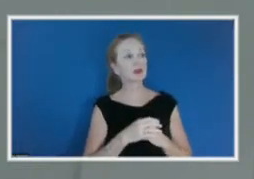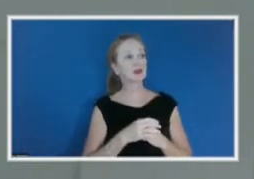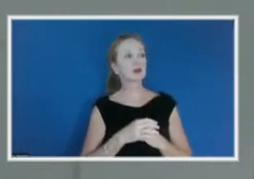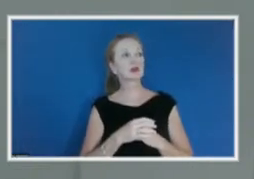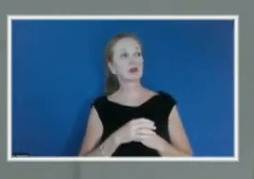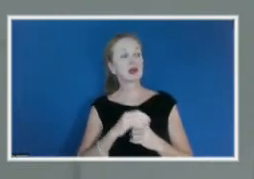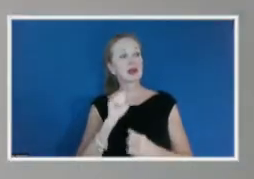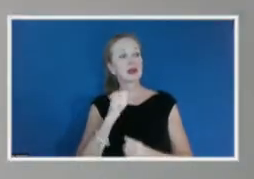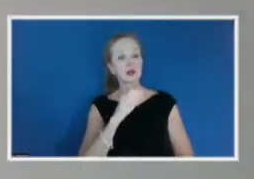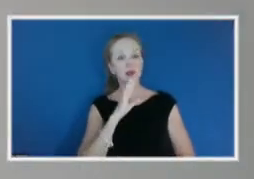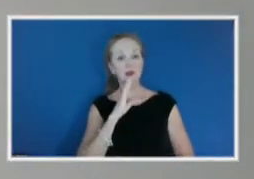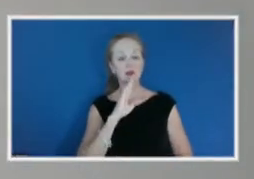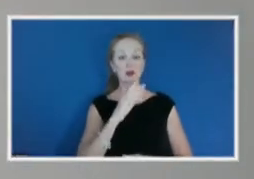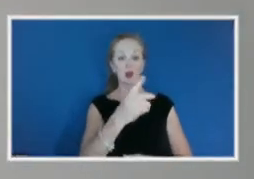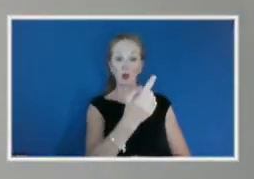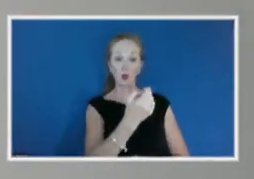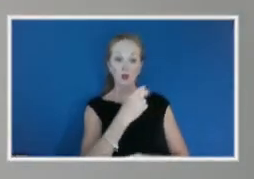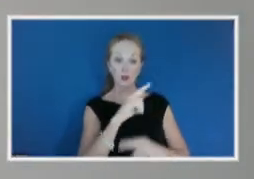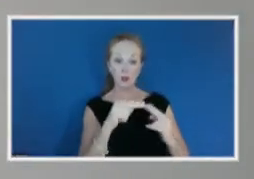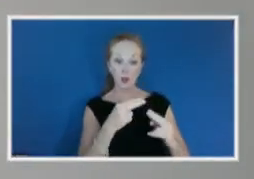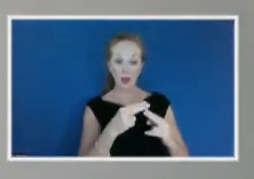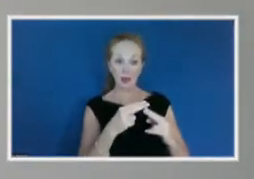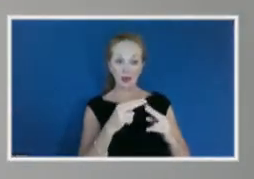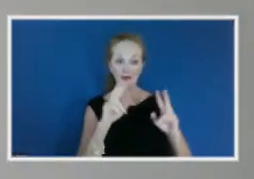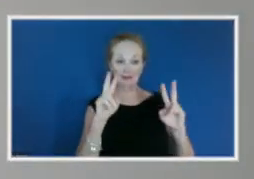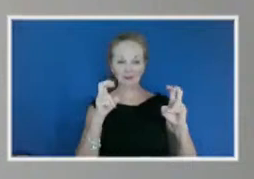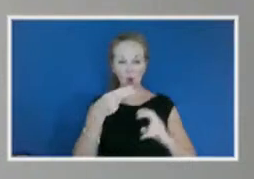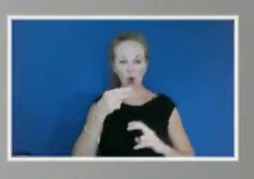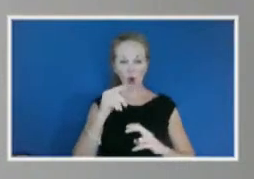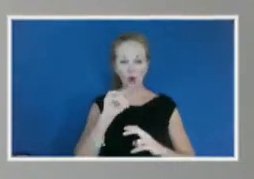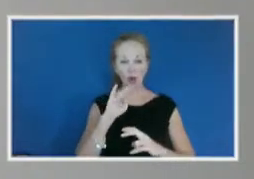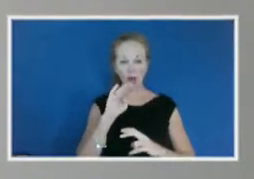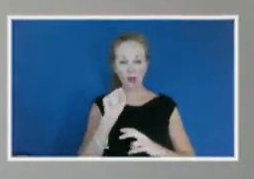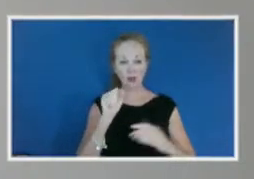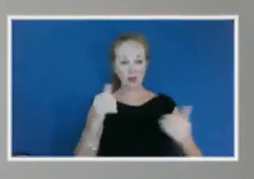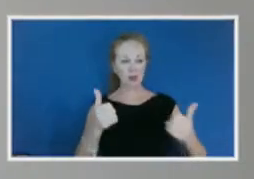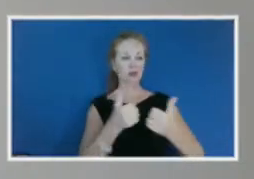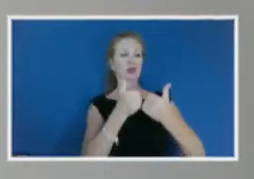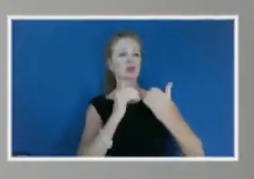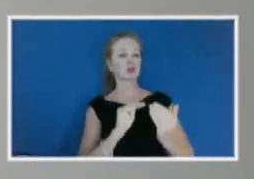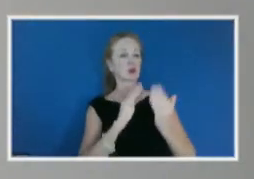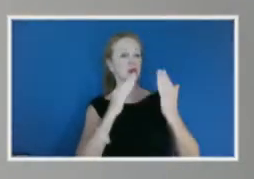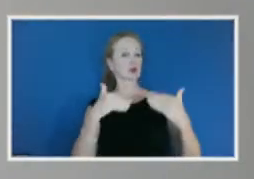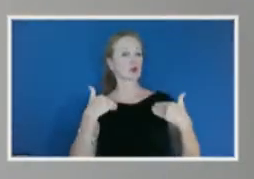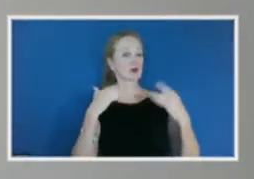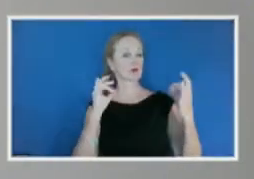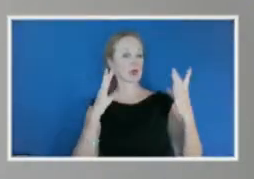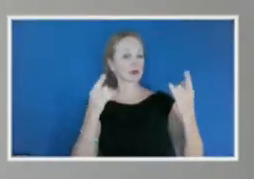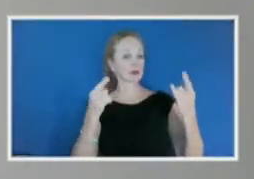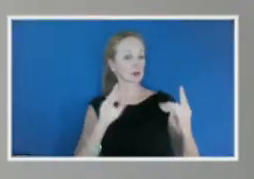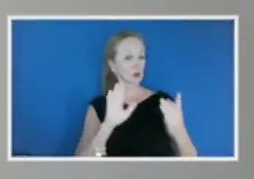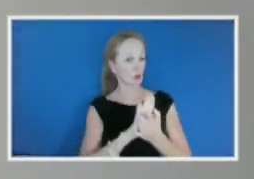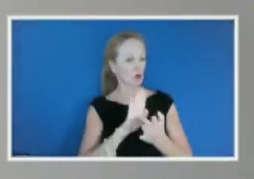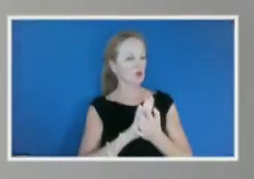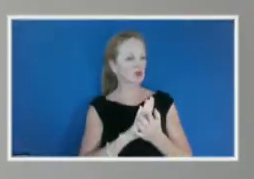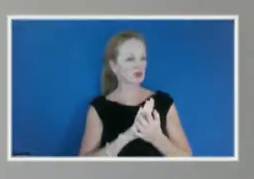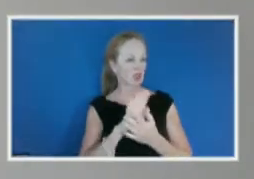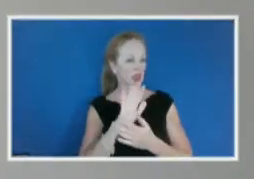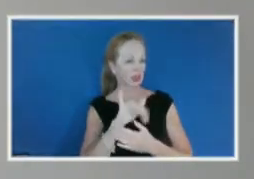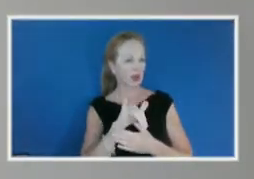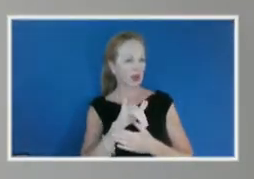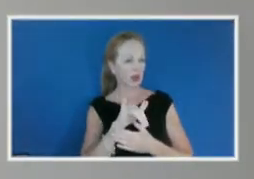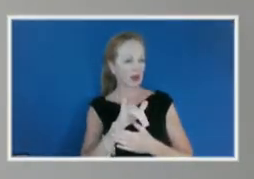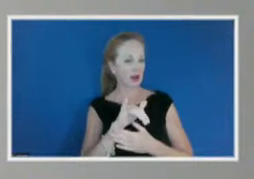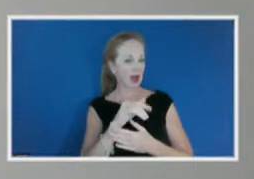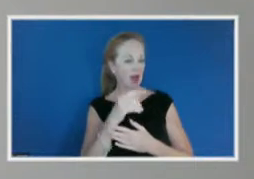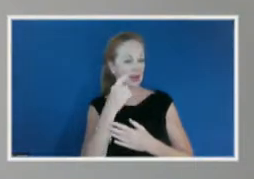you're talking, so the question about the hurdles when it comes to addressing the youth violence and in schools and everything, I think that a lot of the